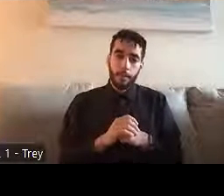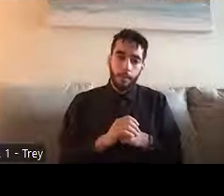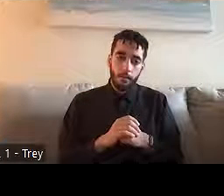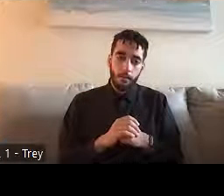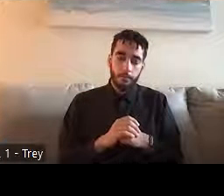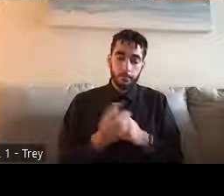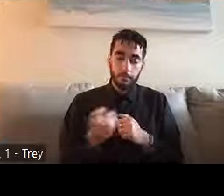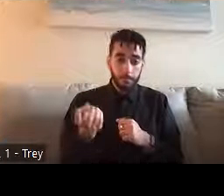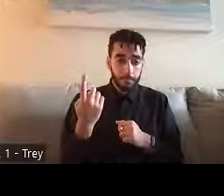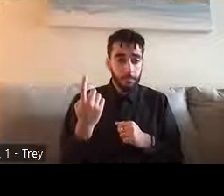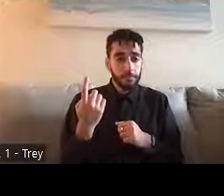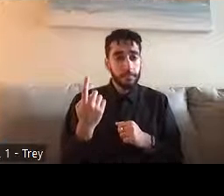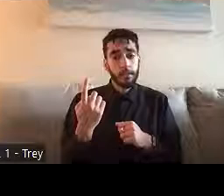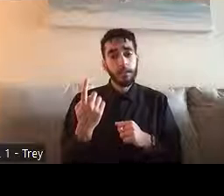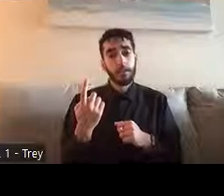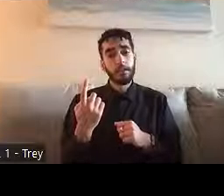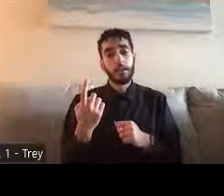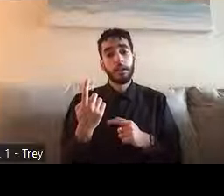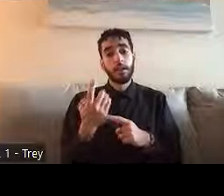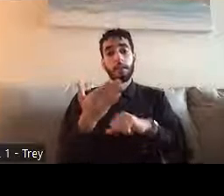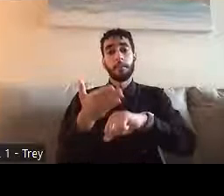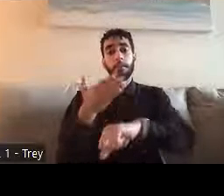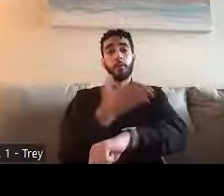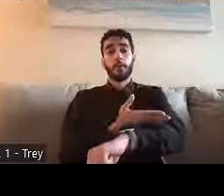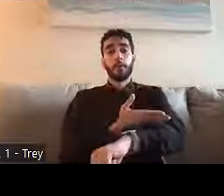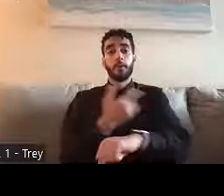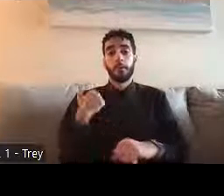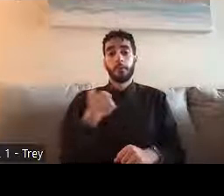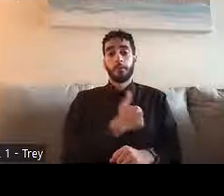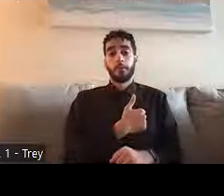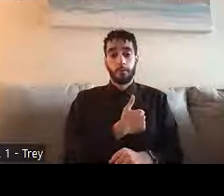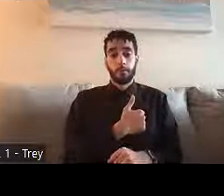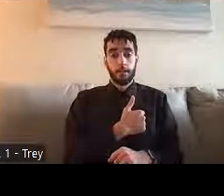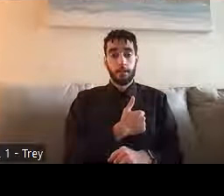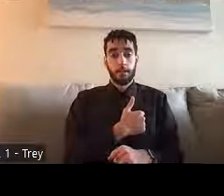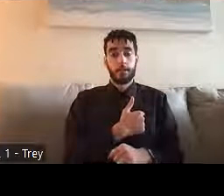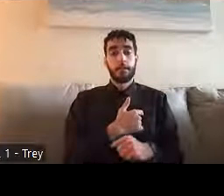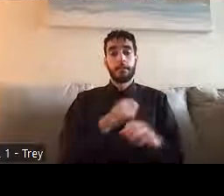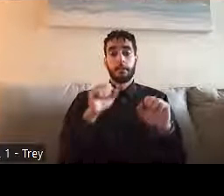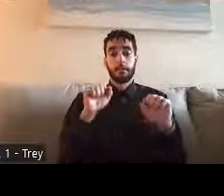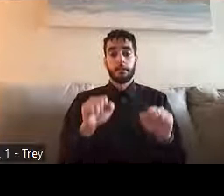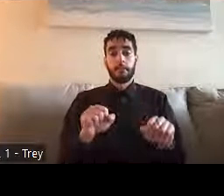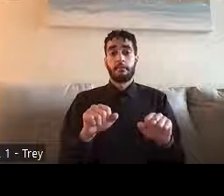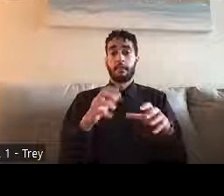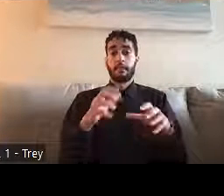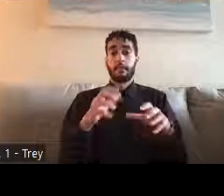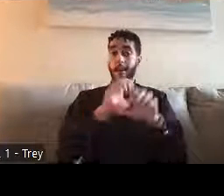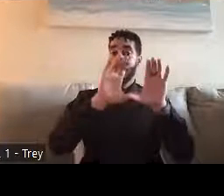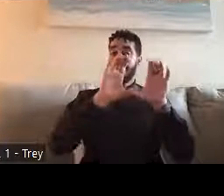One of the things that we have made an improvement on is being able to put the statewide classes,